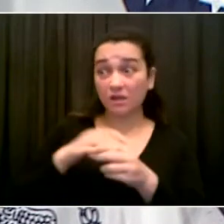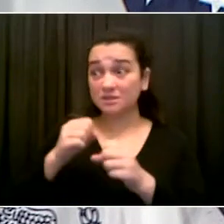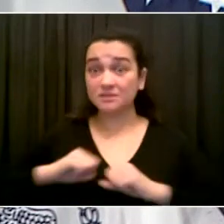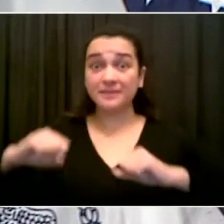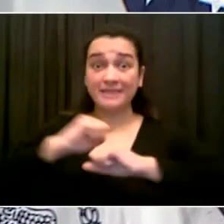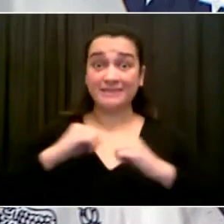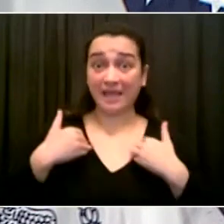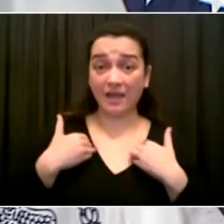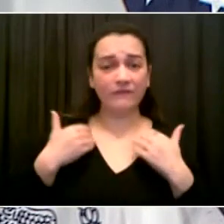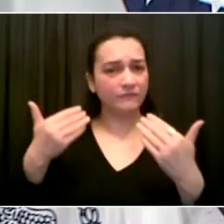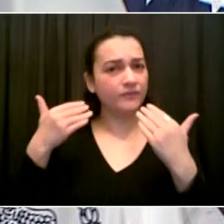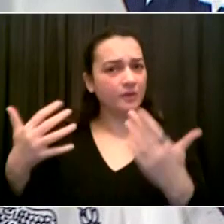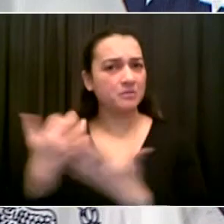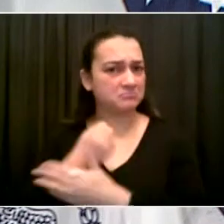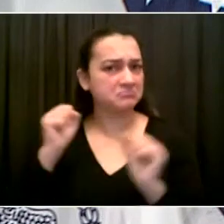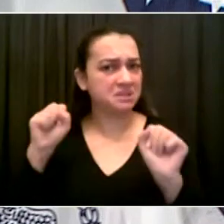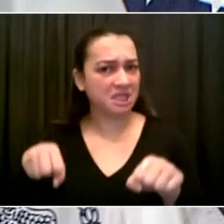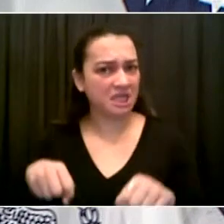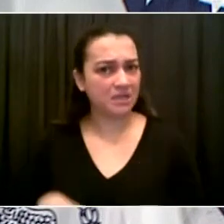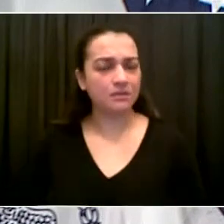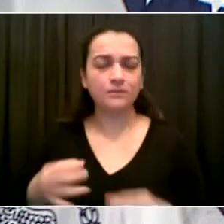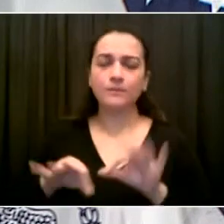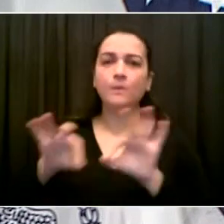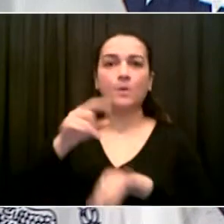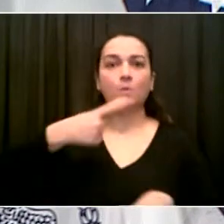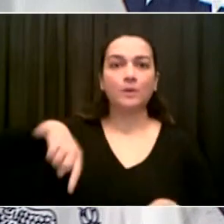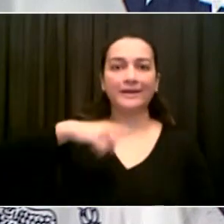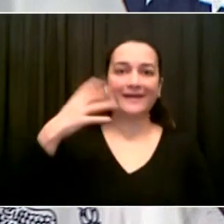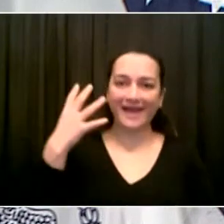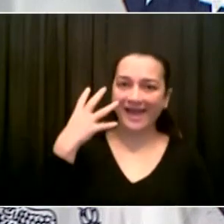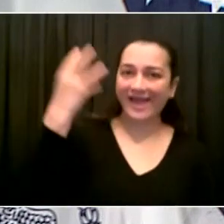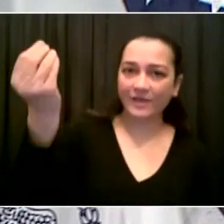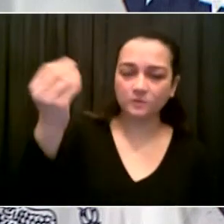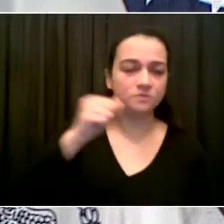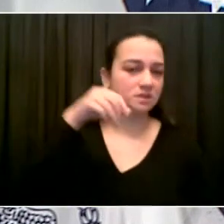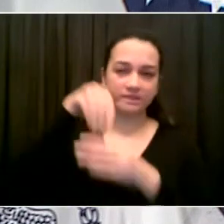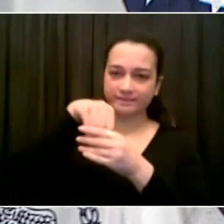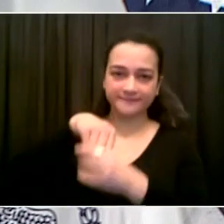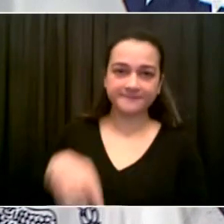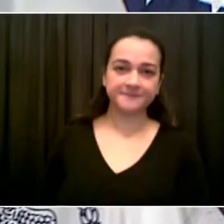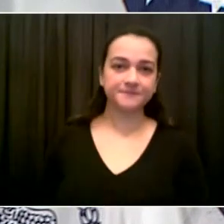summer. Next is Ravain from Hamodia.